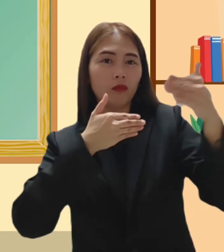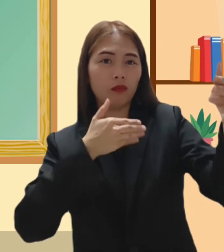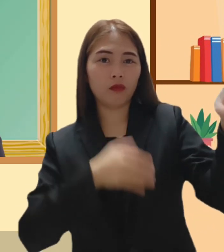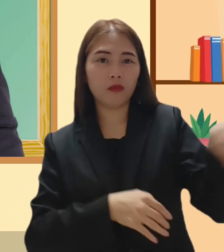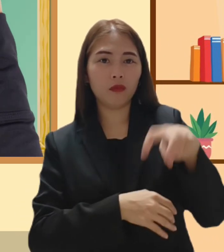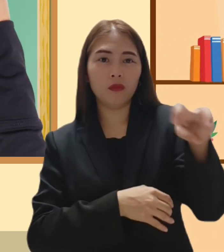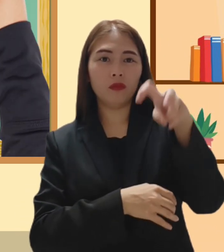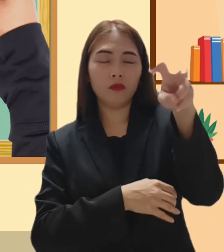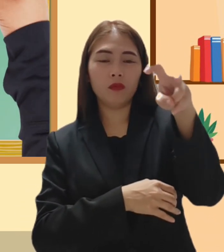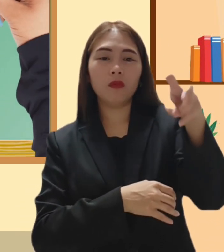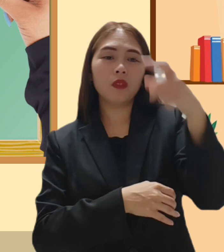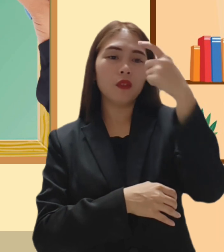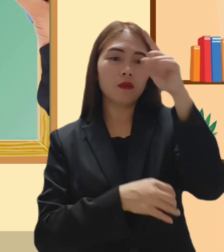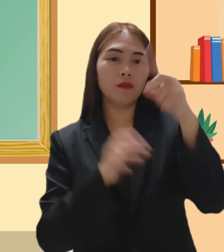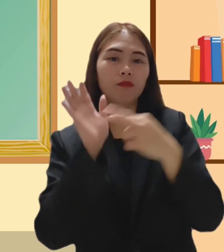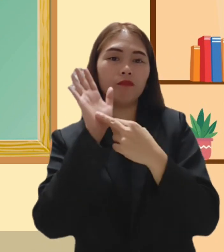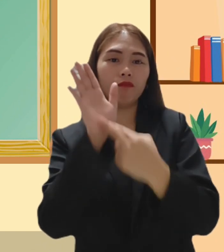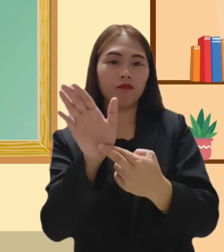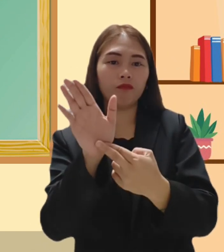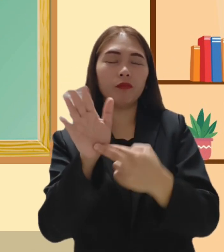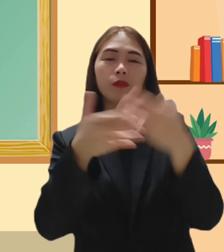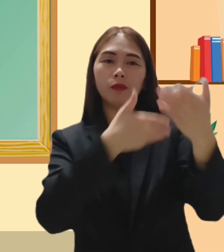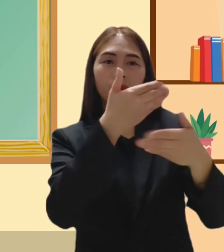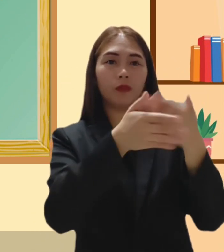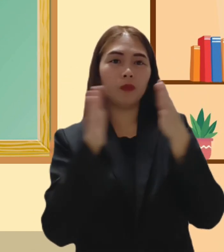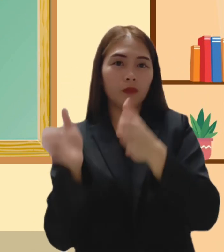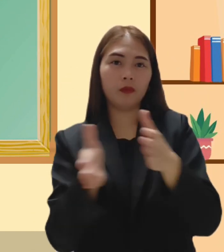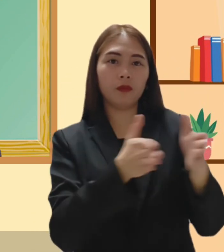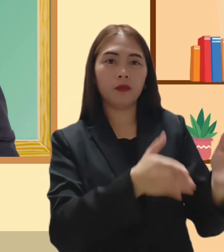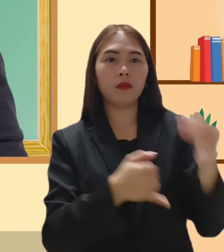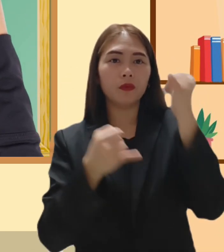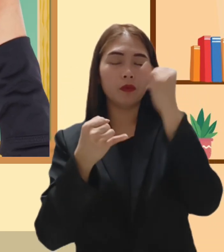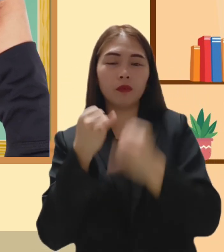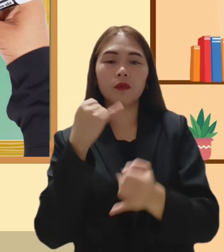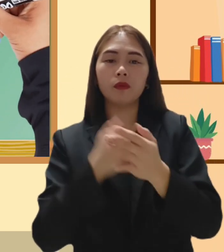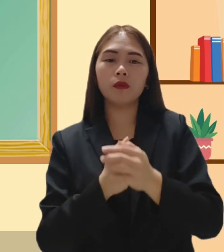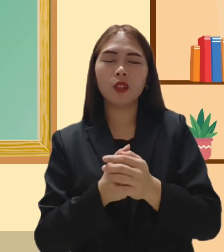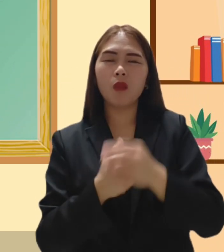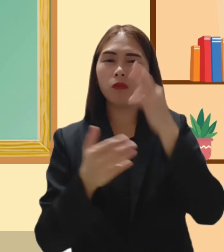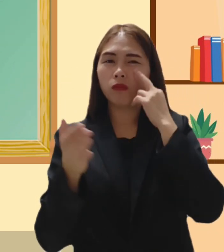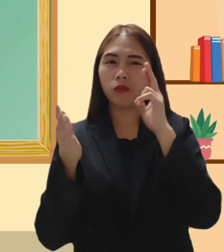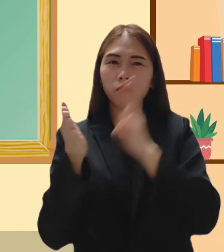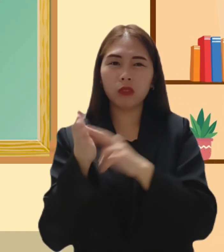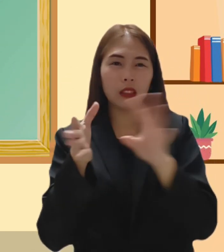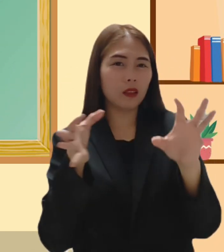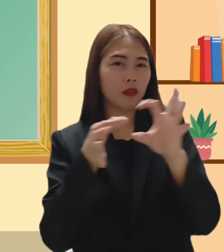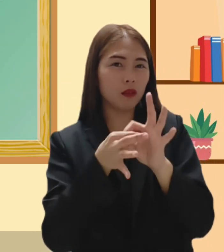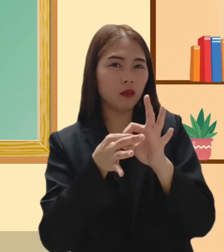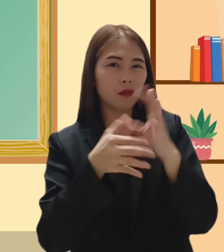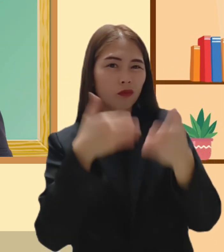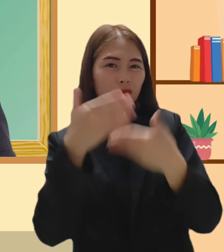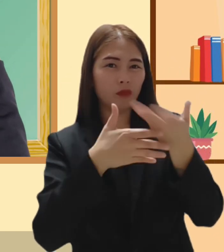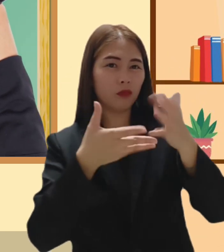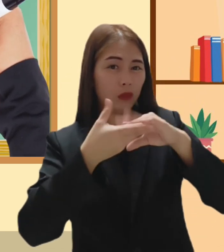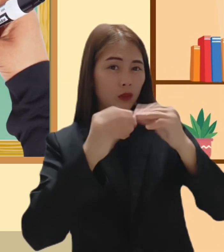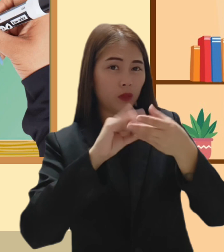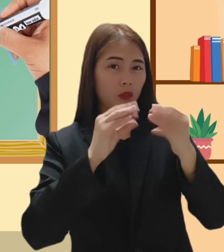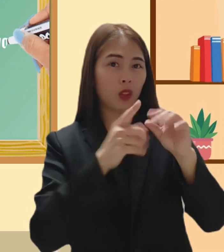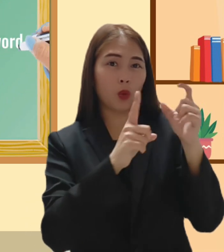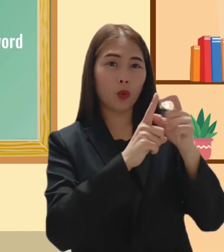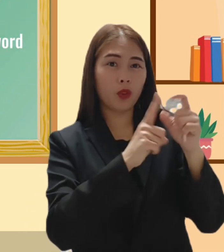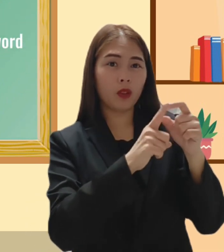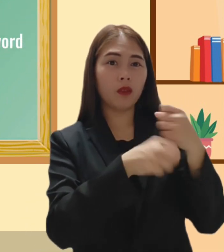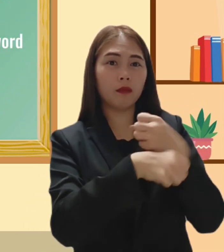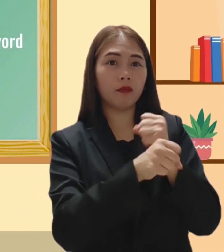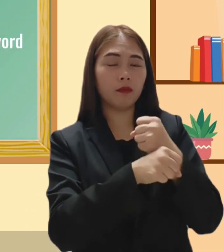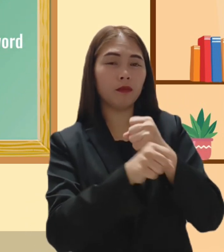distance traveled by an accelerating object can be represented as a series or pattern. Lastly, recognize and connect sequences of events